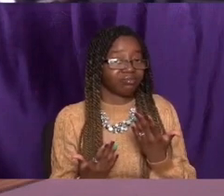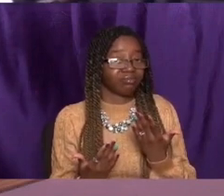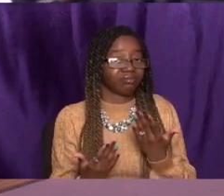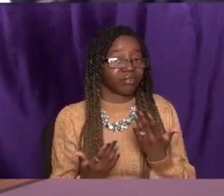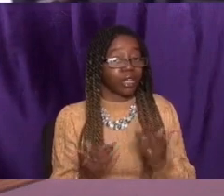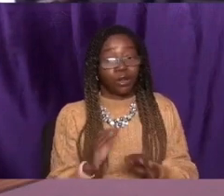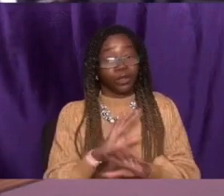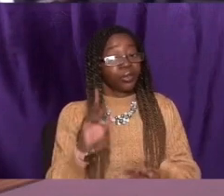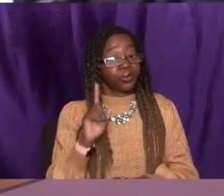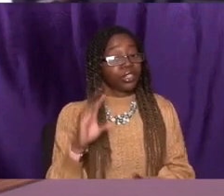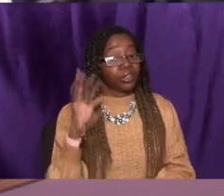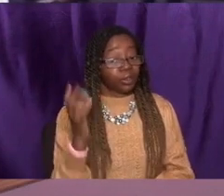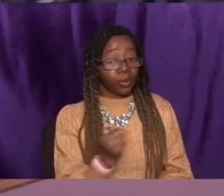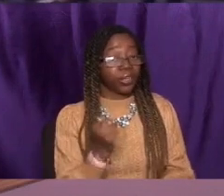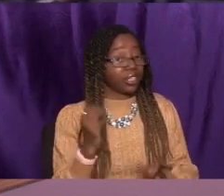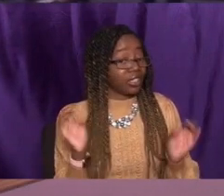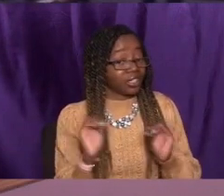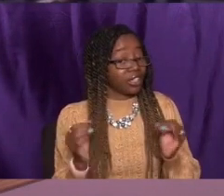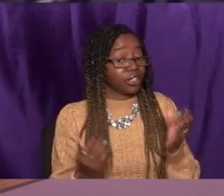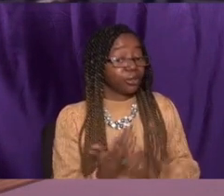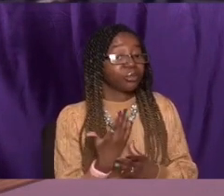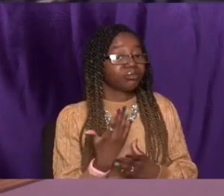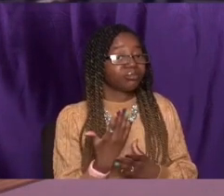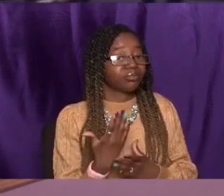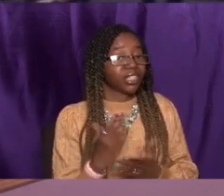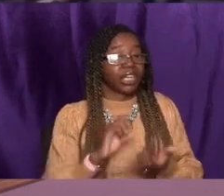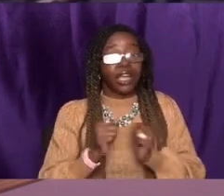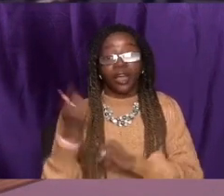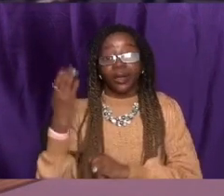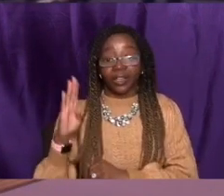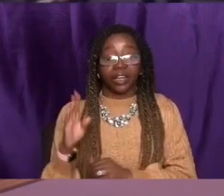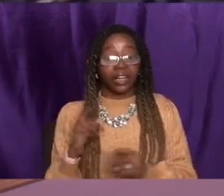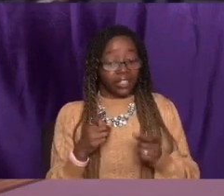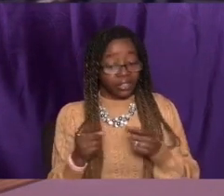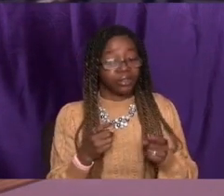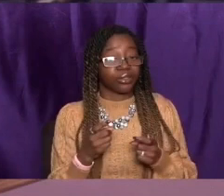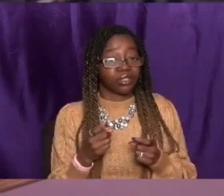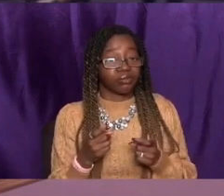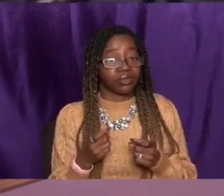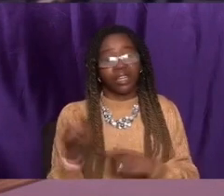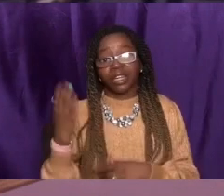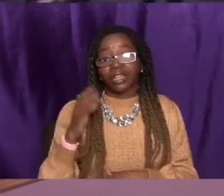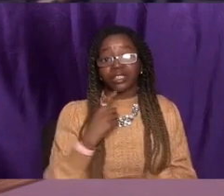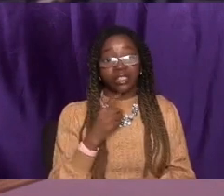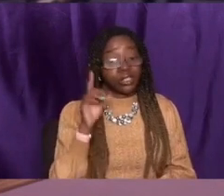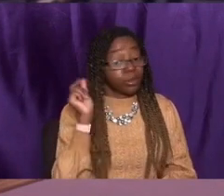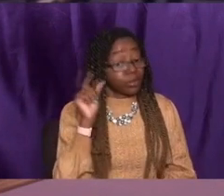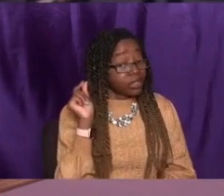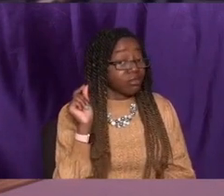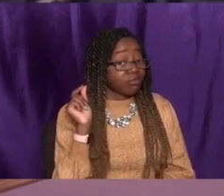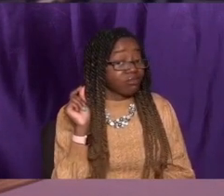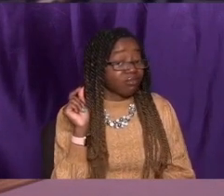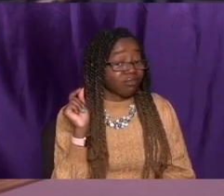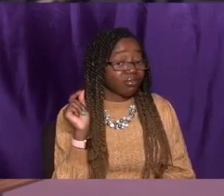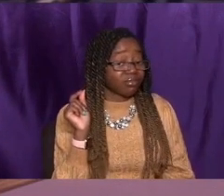you ain't got to go get nothing new. Because here's how God deals. God says, Moses, get your